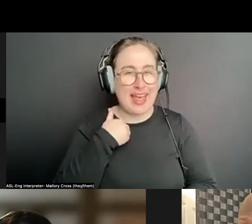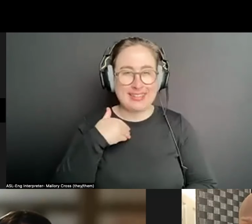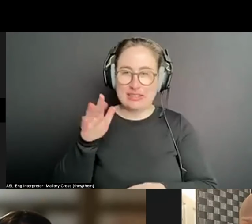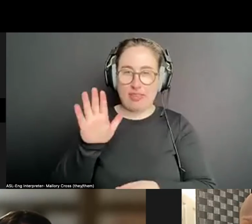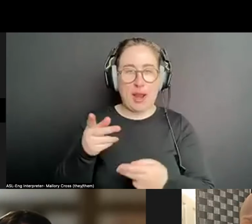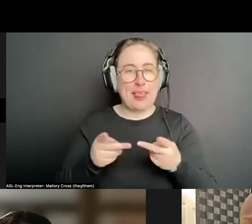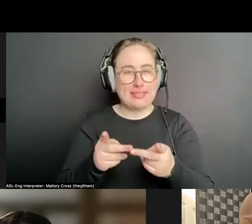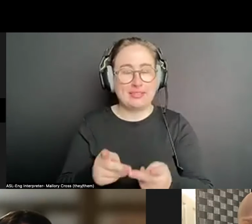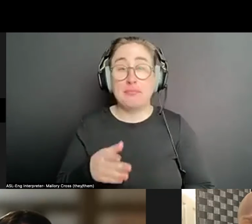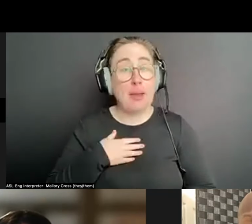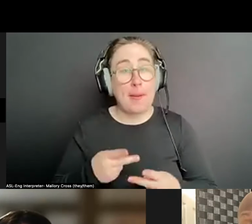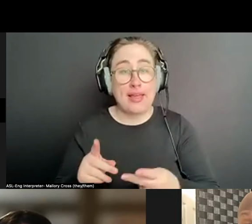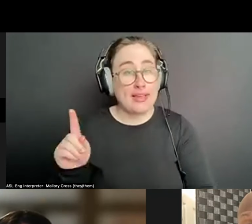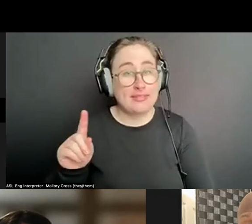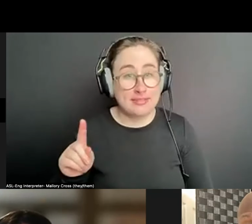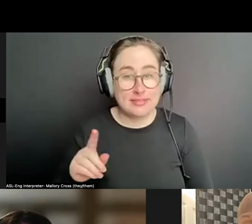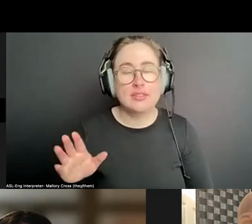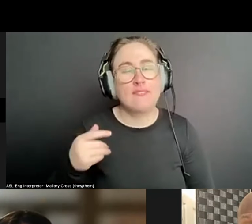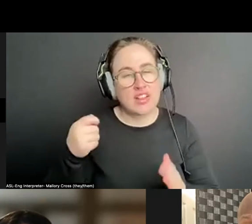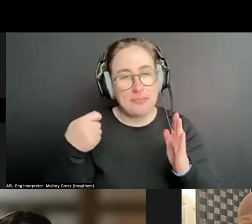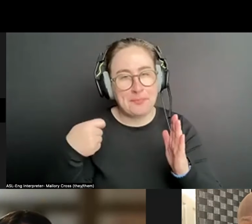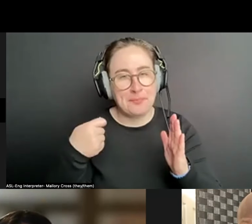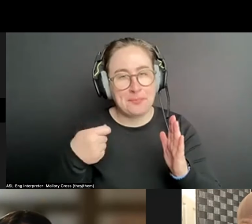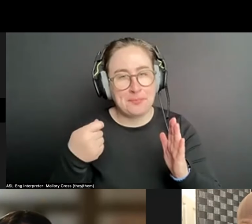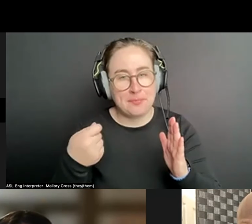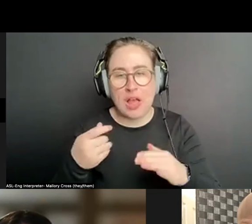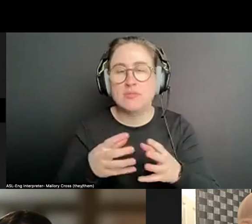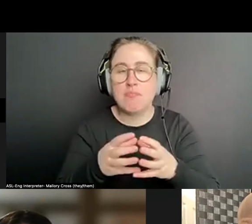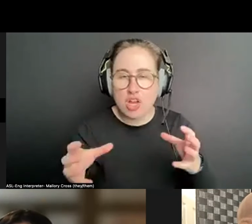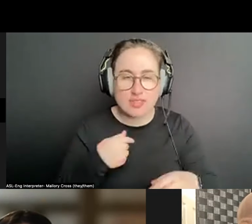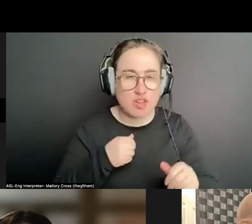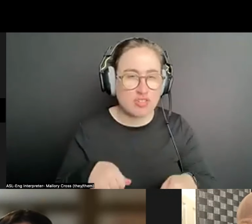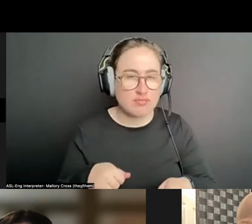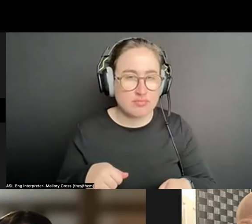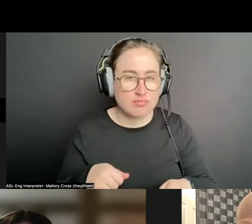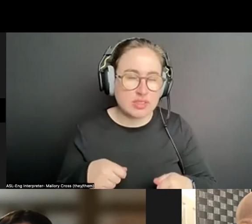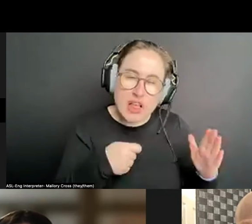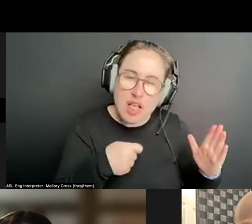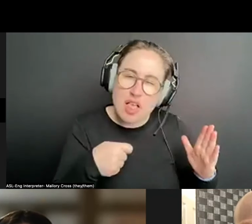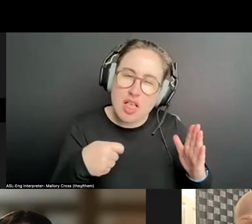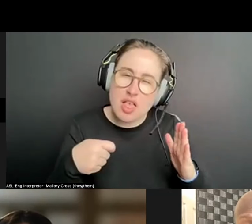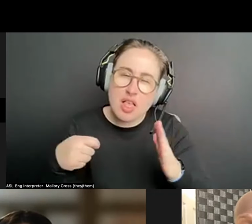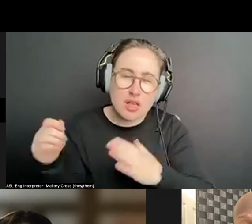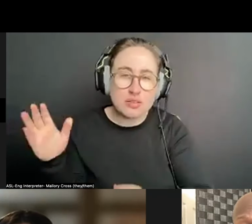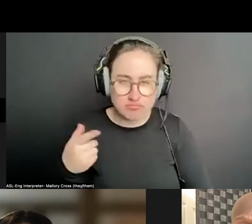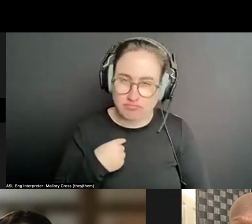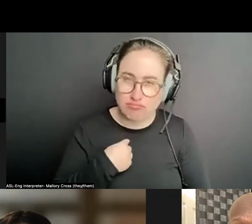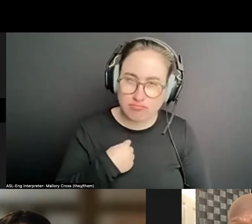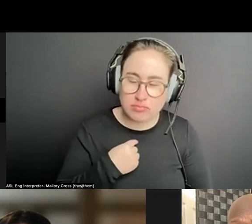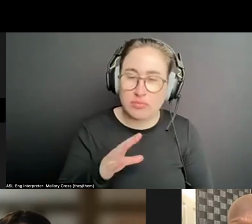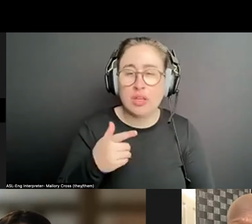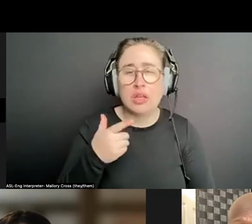basically was to film as much as I possibly could. I had some situations happen to